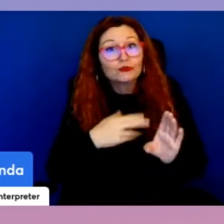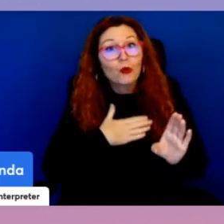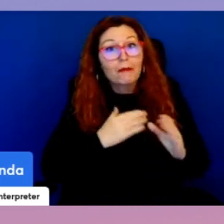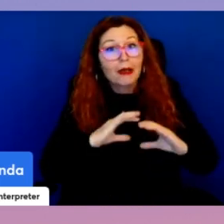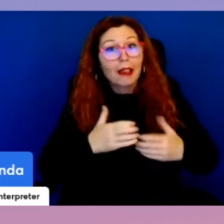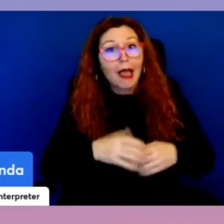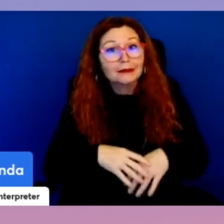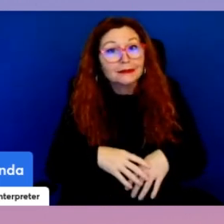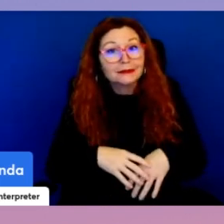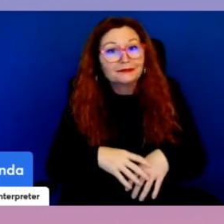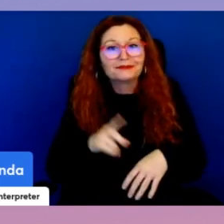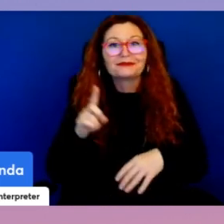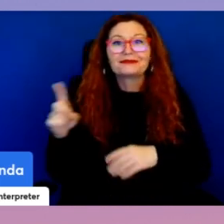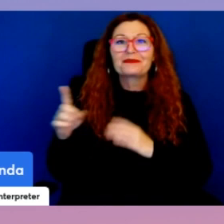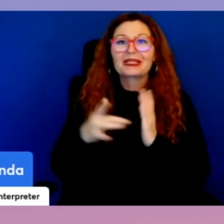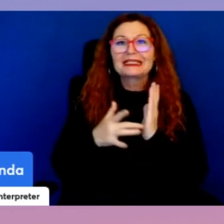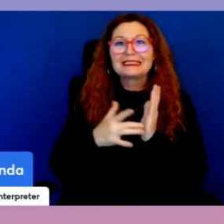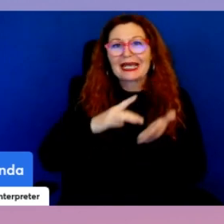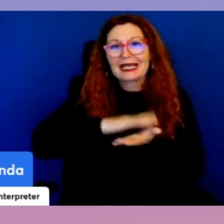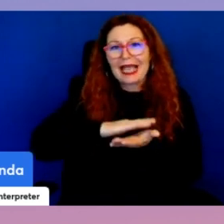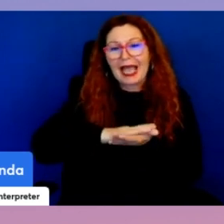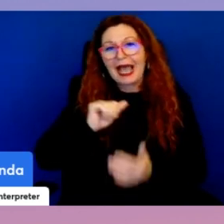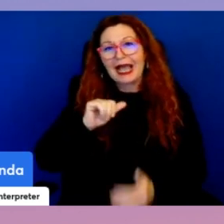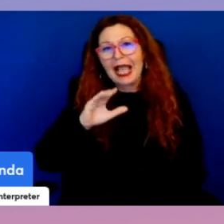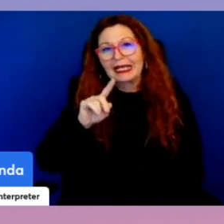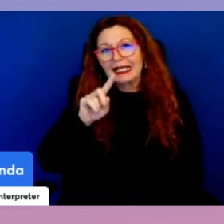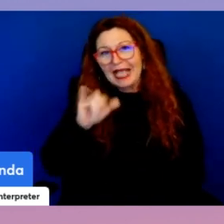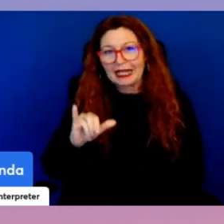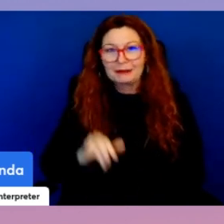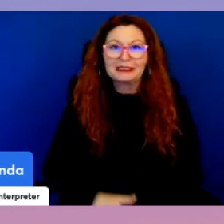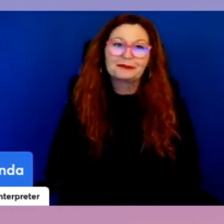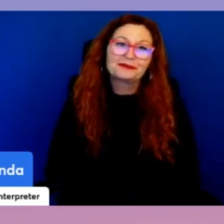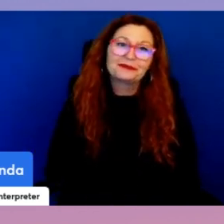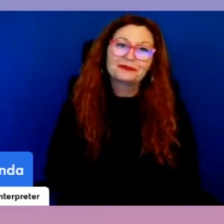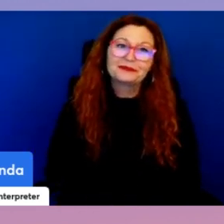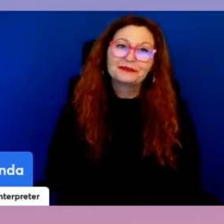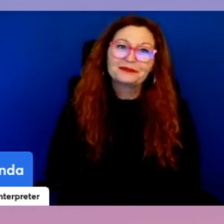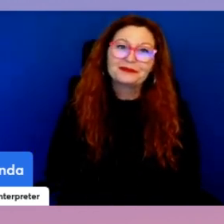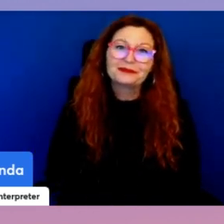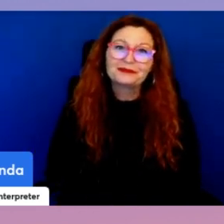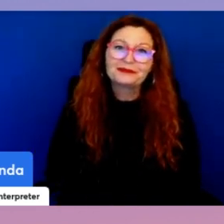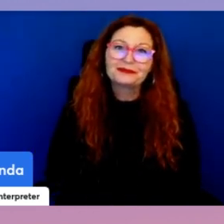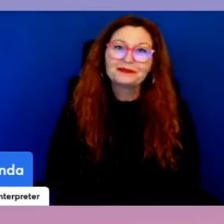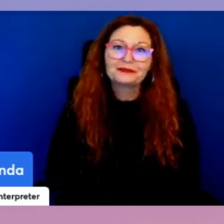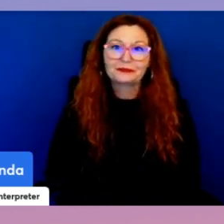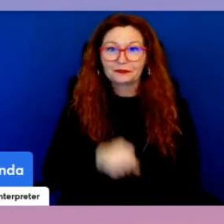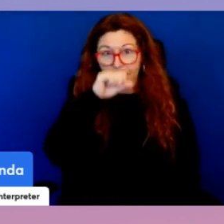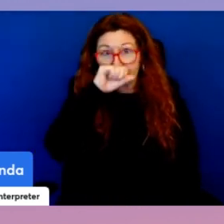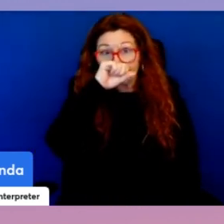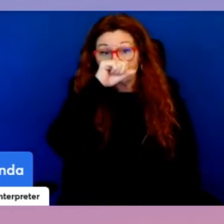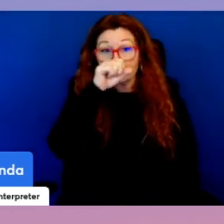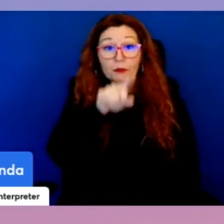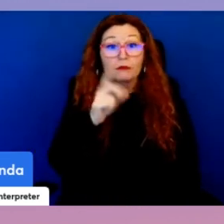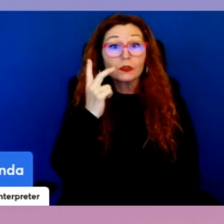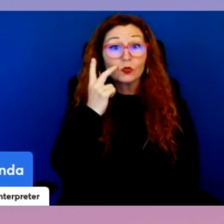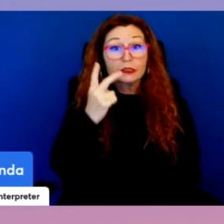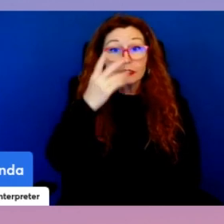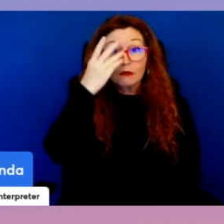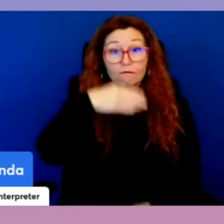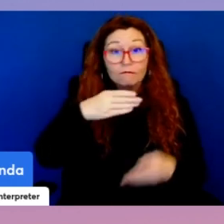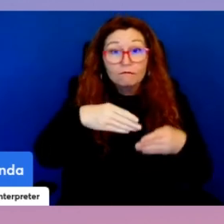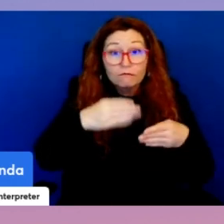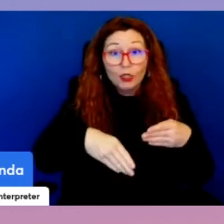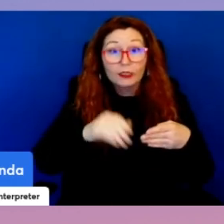my Tech&8 Academy site. Now, we can also see the front here, front end for